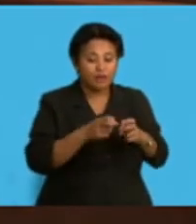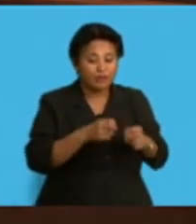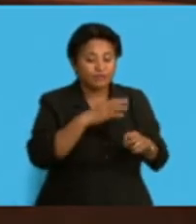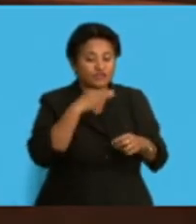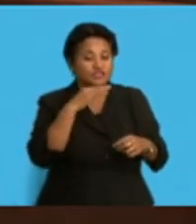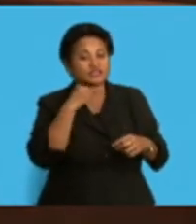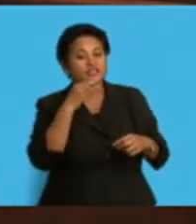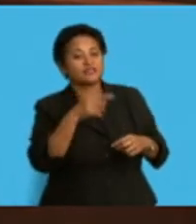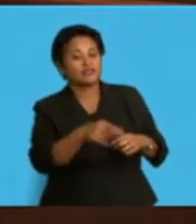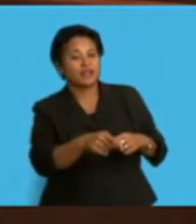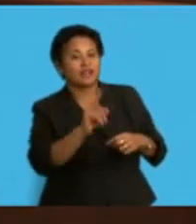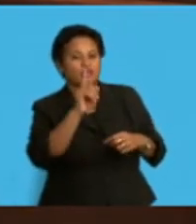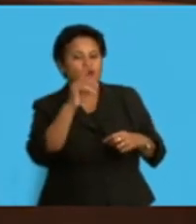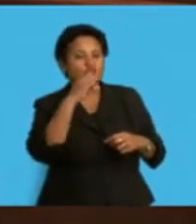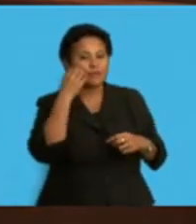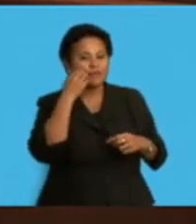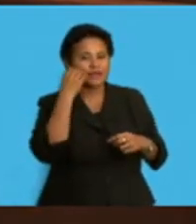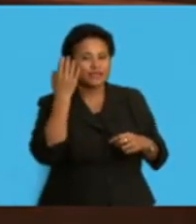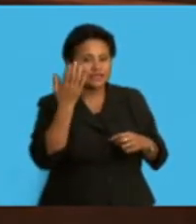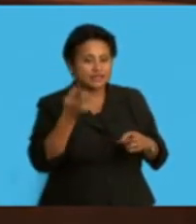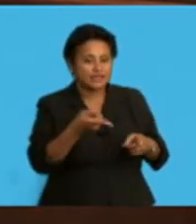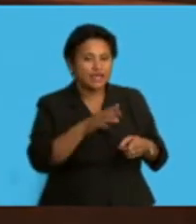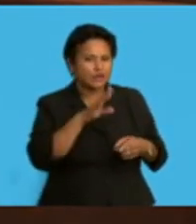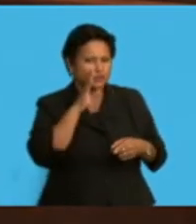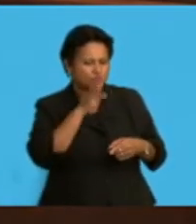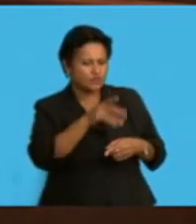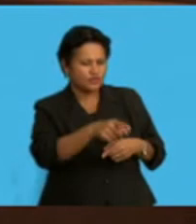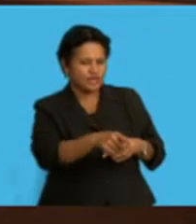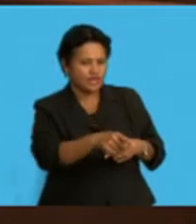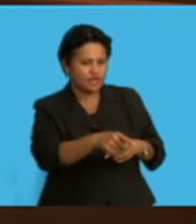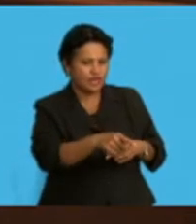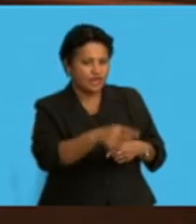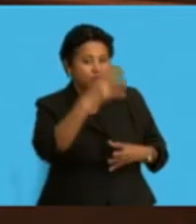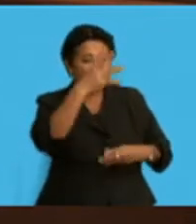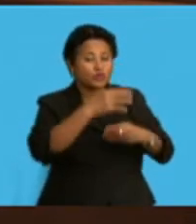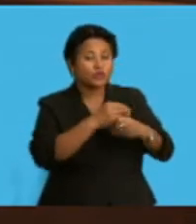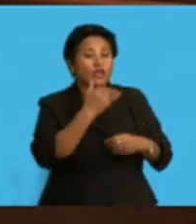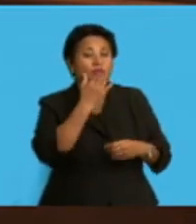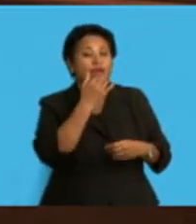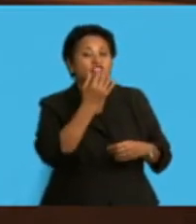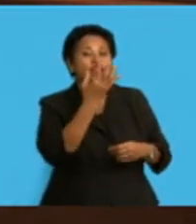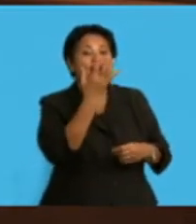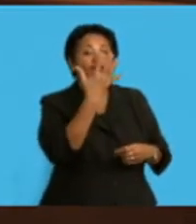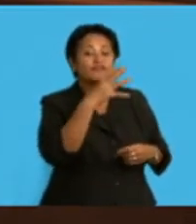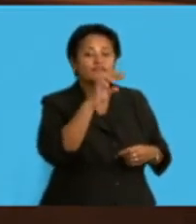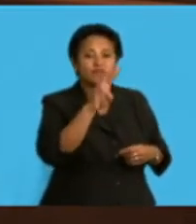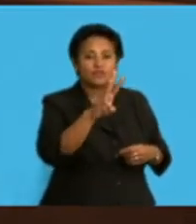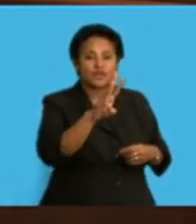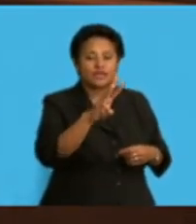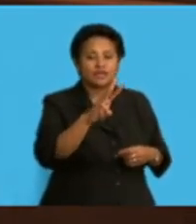in penalties and fines for that supermarket and assessments that will total $53 million.